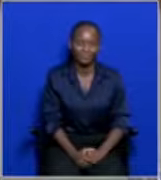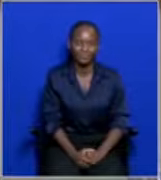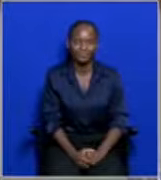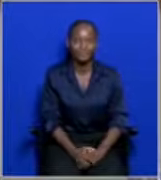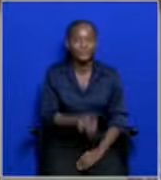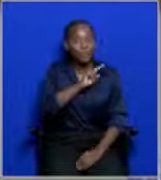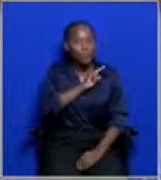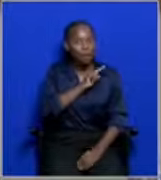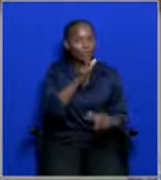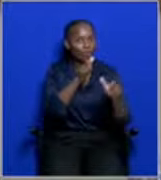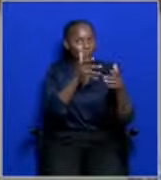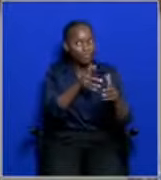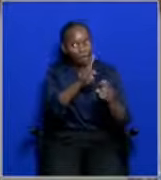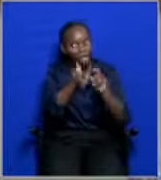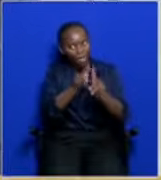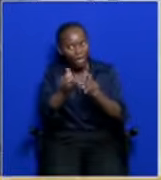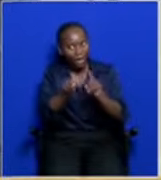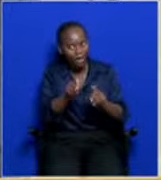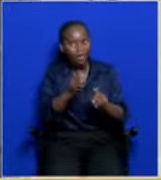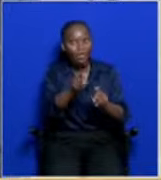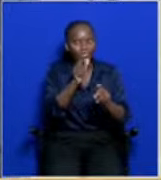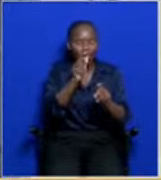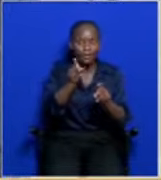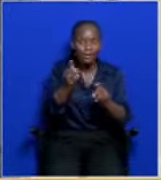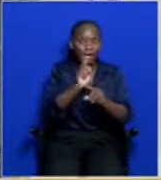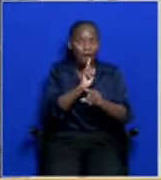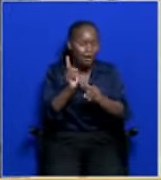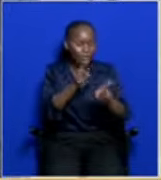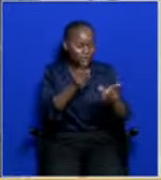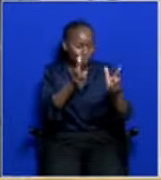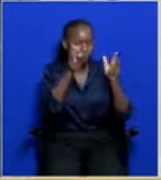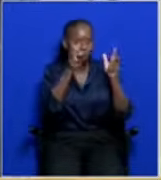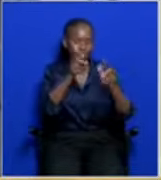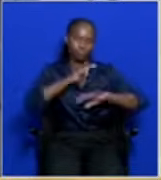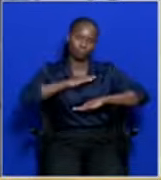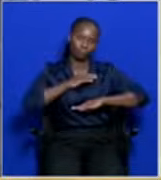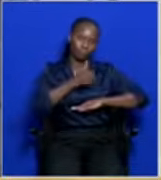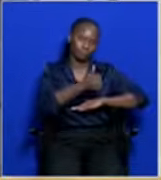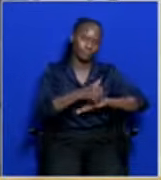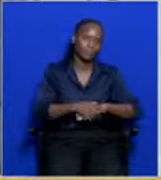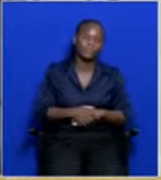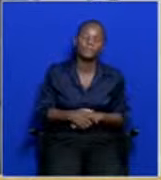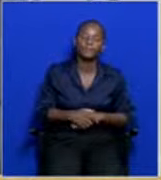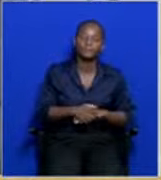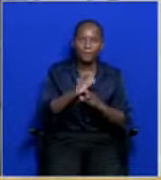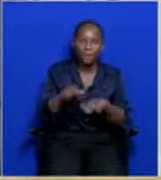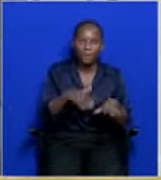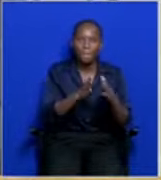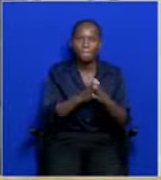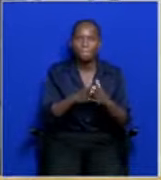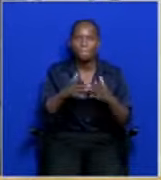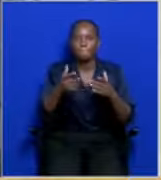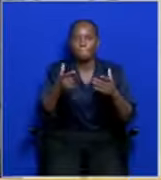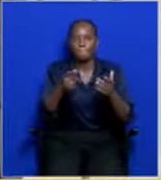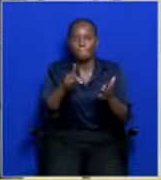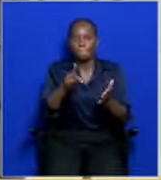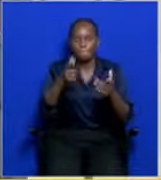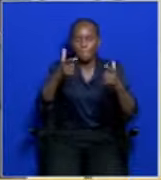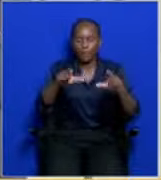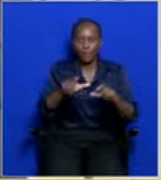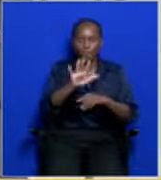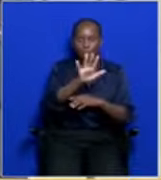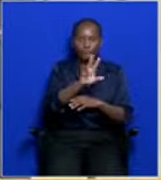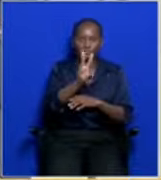posed. So now we're back at paragraph 52, page 13. Then if you could just finalize on this particular